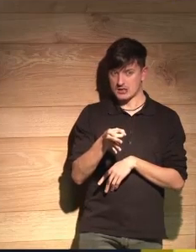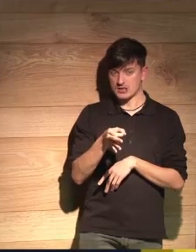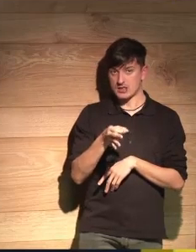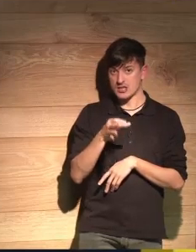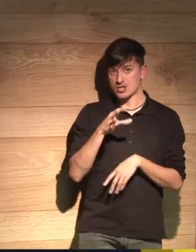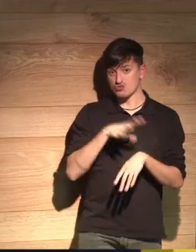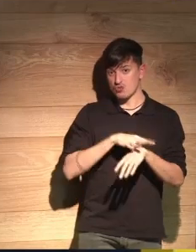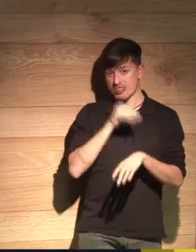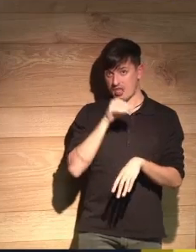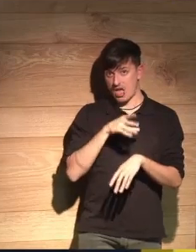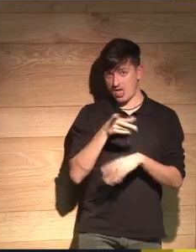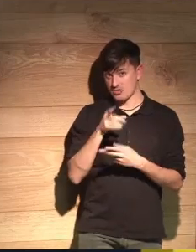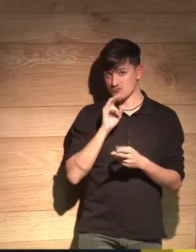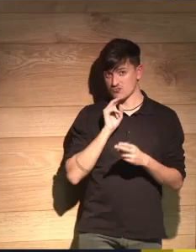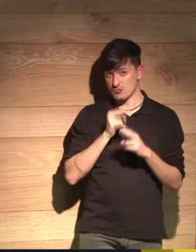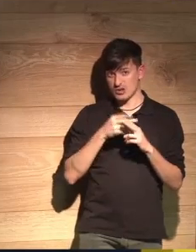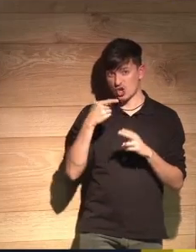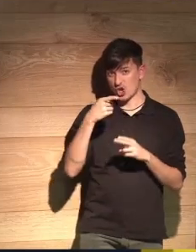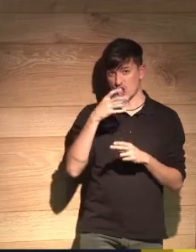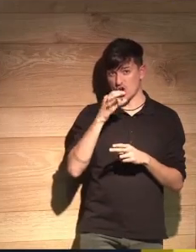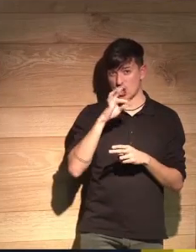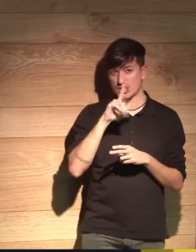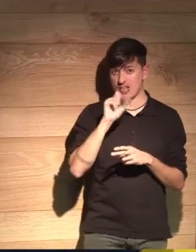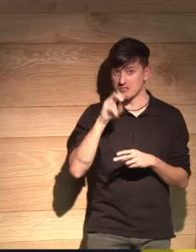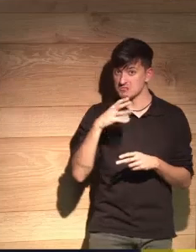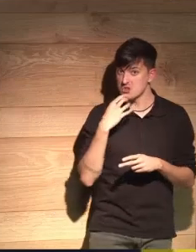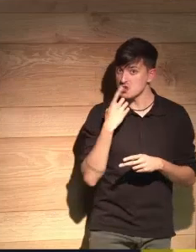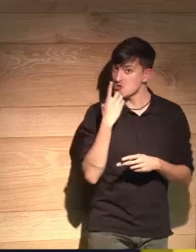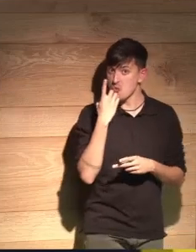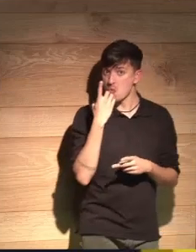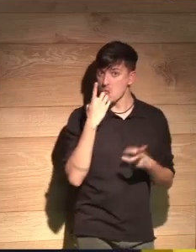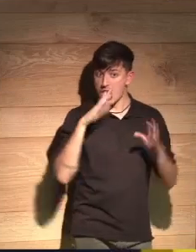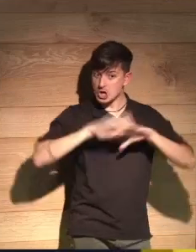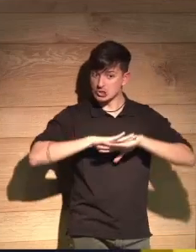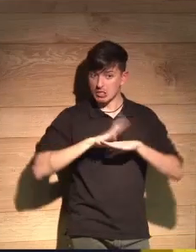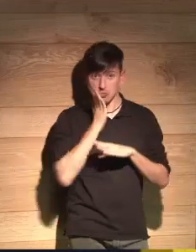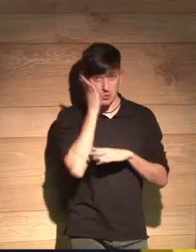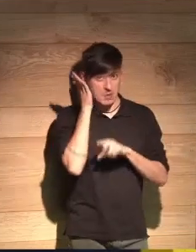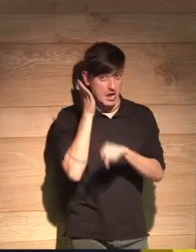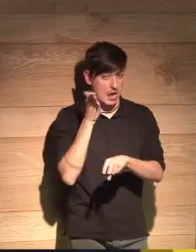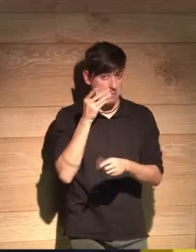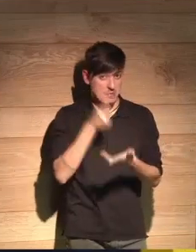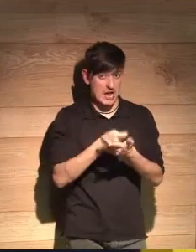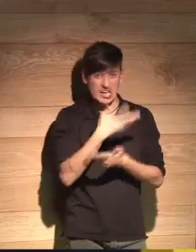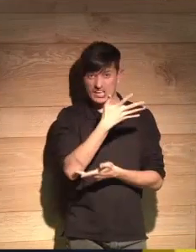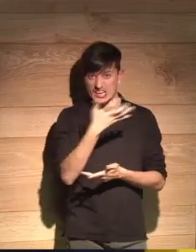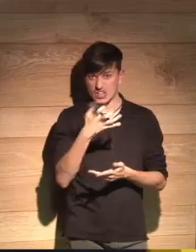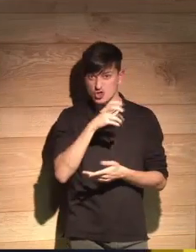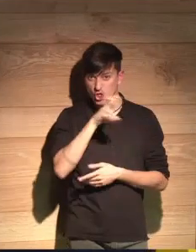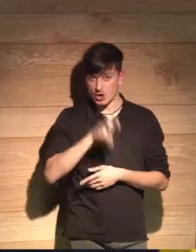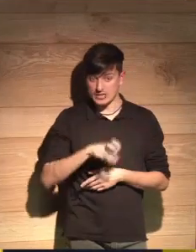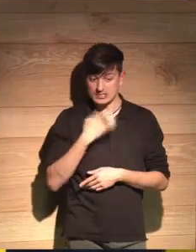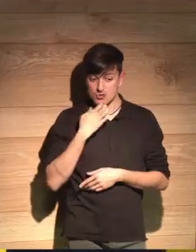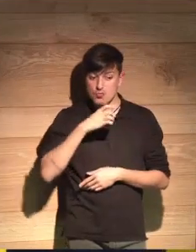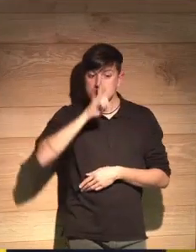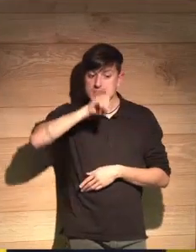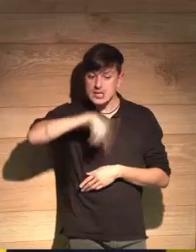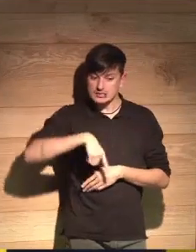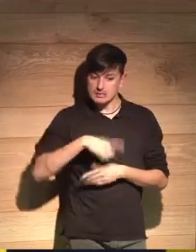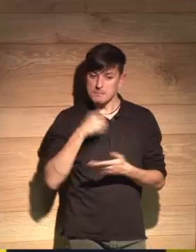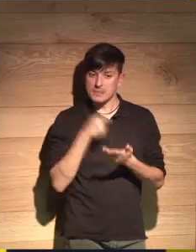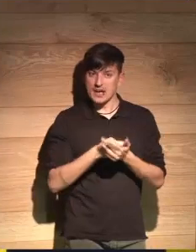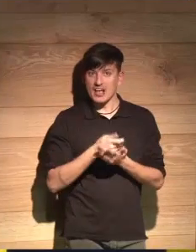in an island in Sweden that is called Gotland. In that hotel, if you spend one night, you pay $500.